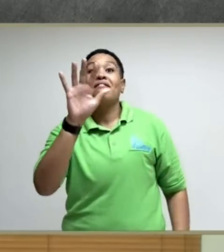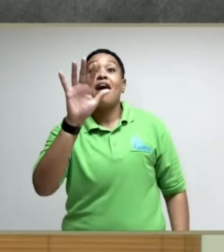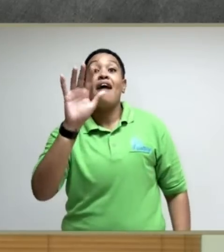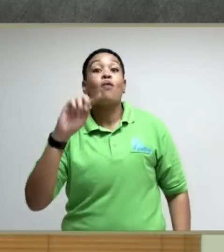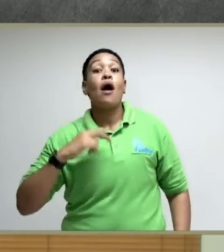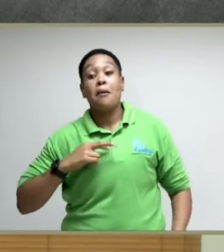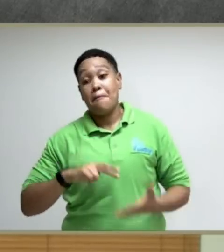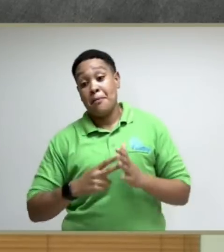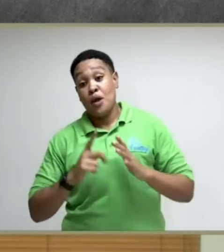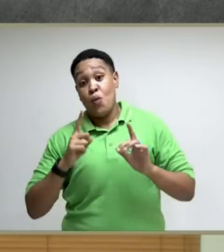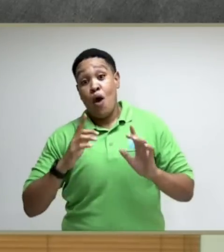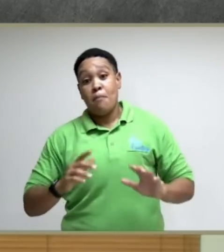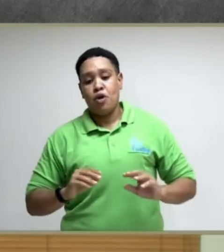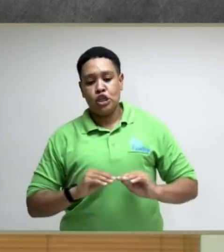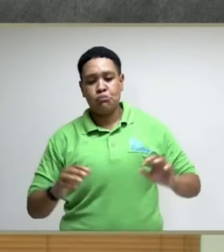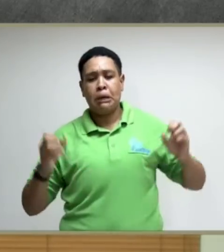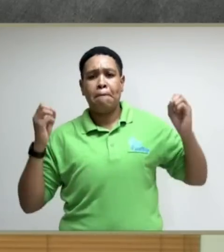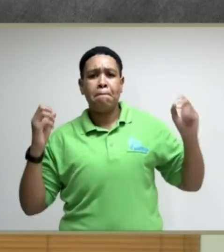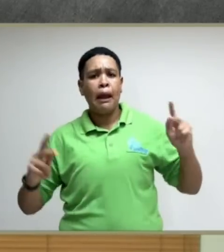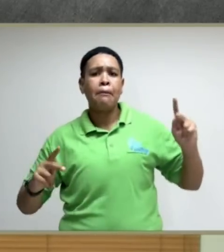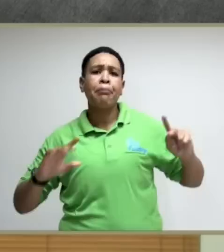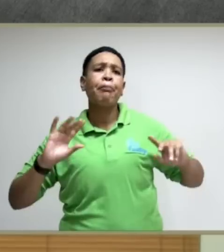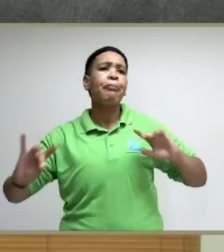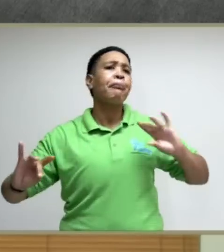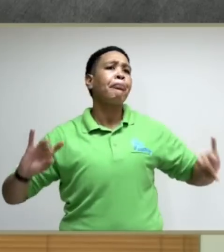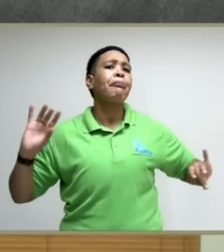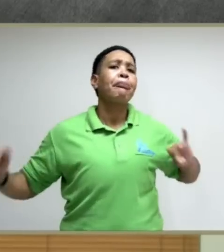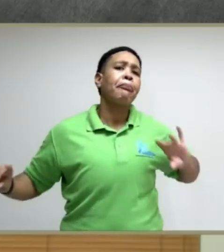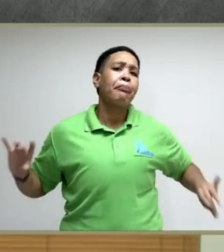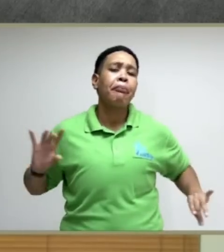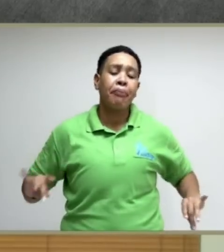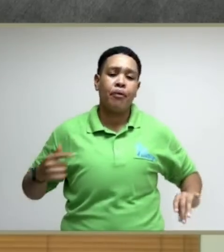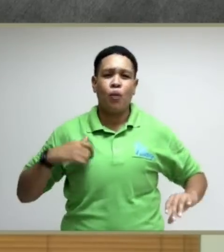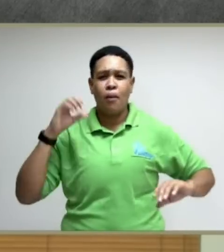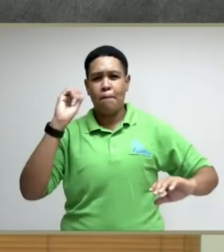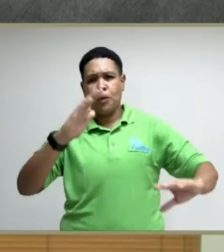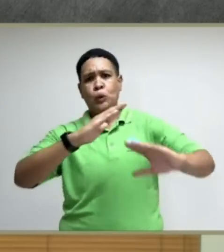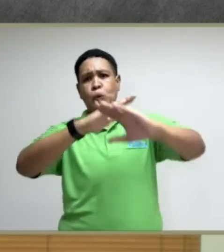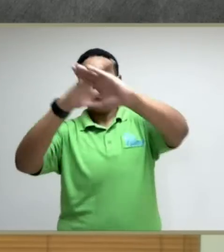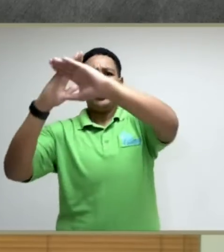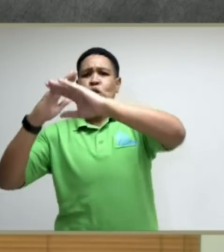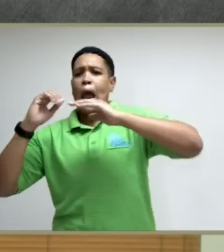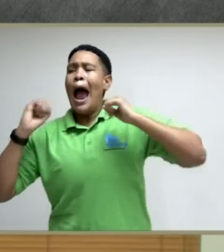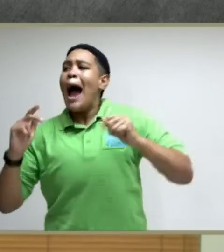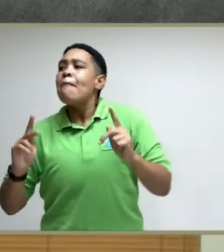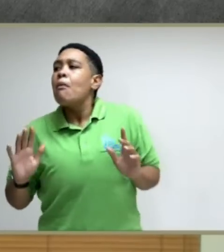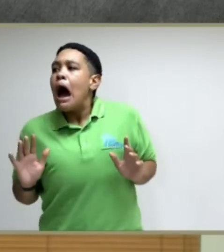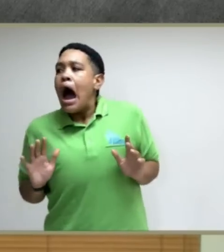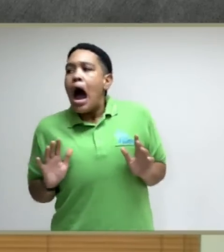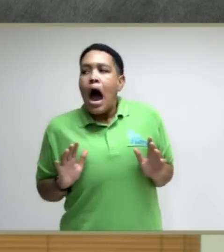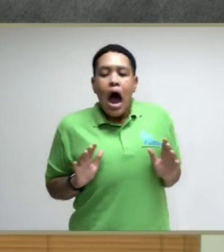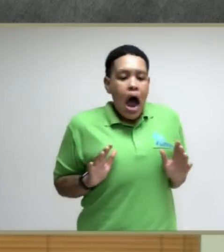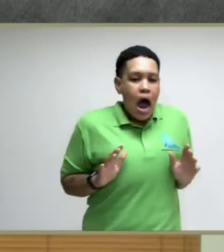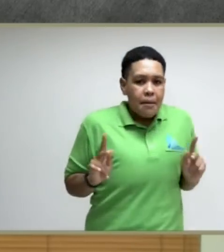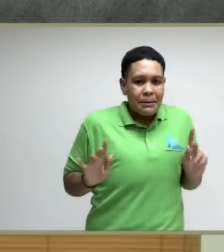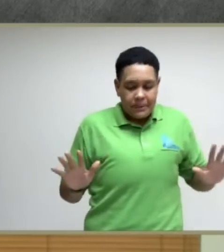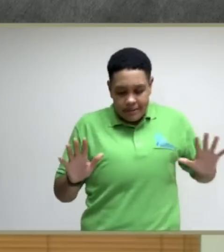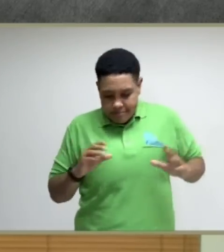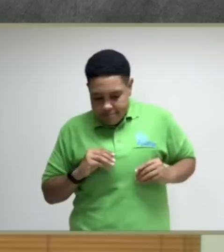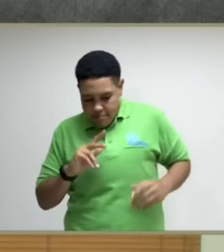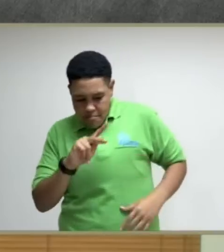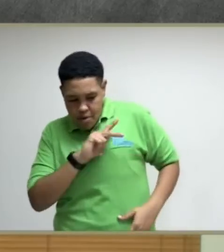was spreading to several persons. We have imposed restrictions, and a lot of persons have taken on the